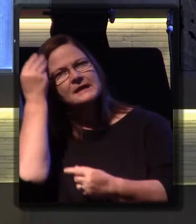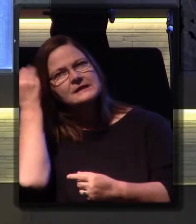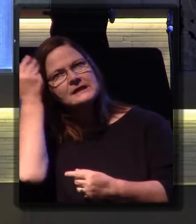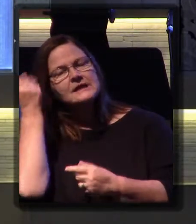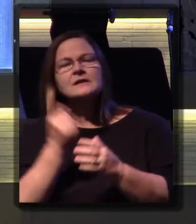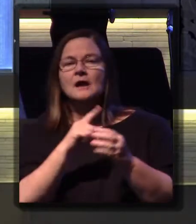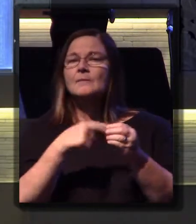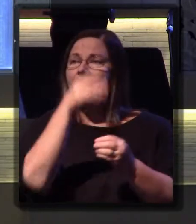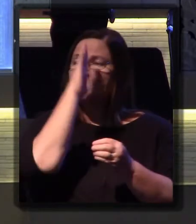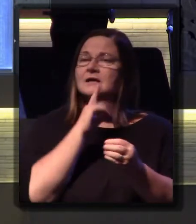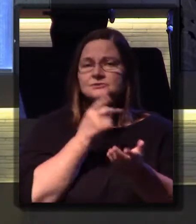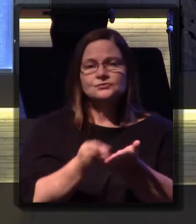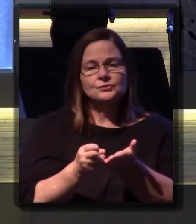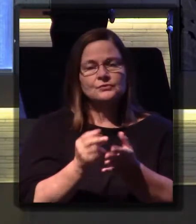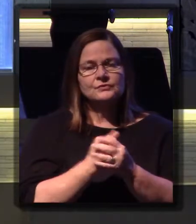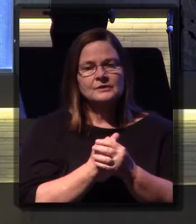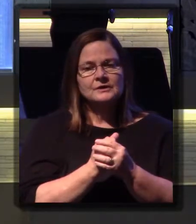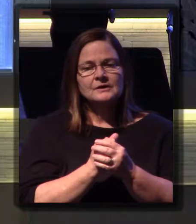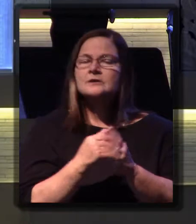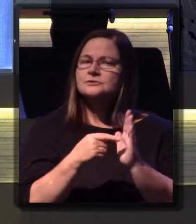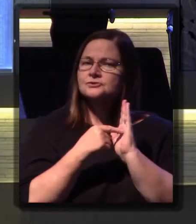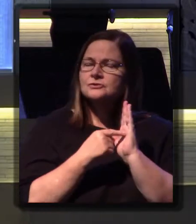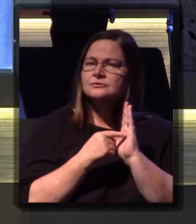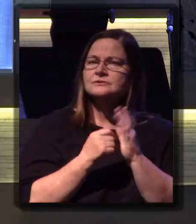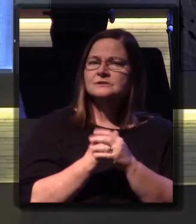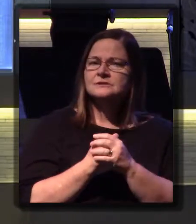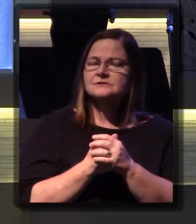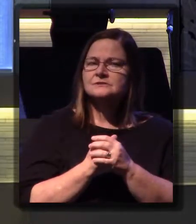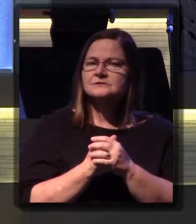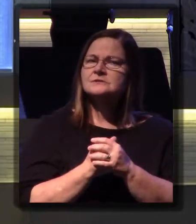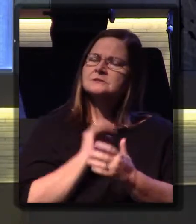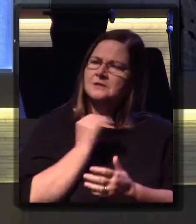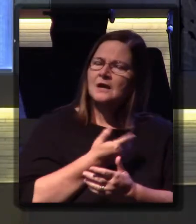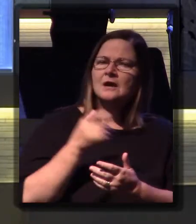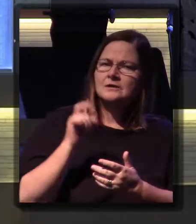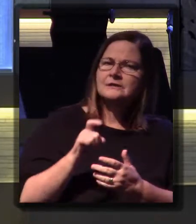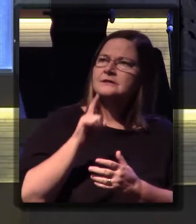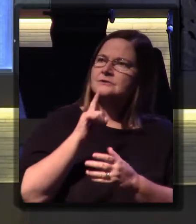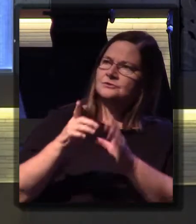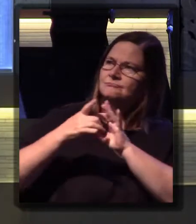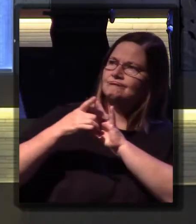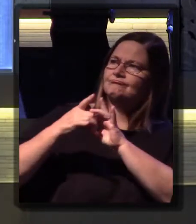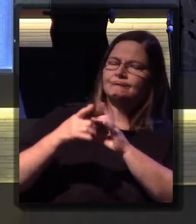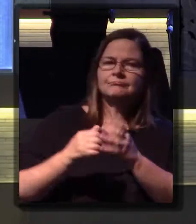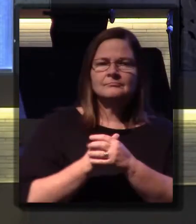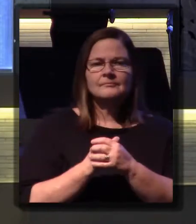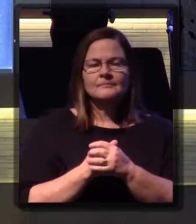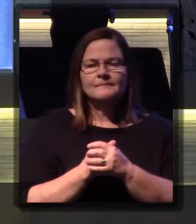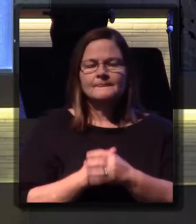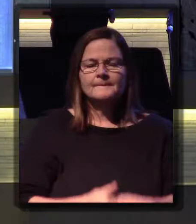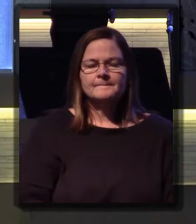haga, to meditate on God's truth, tells us about where our thoughts need to